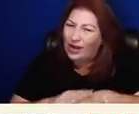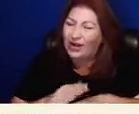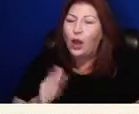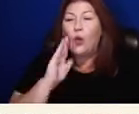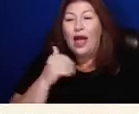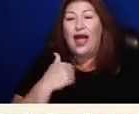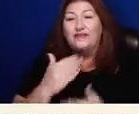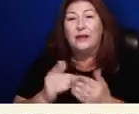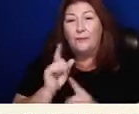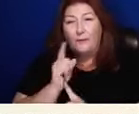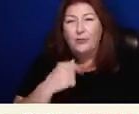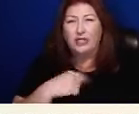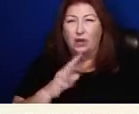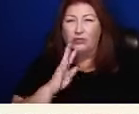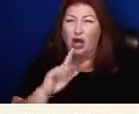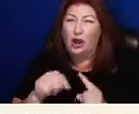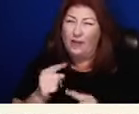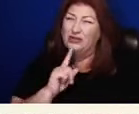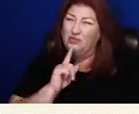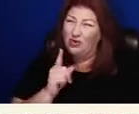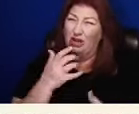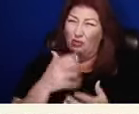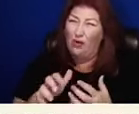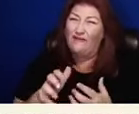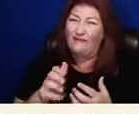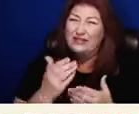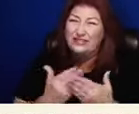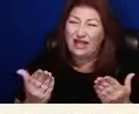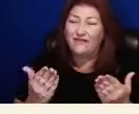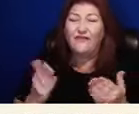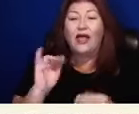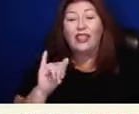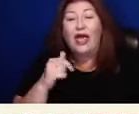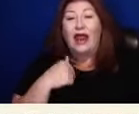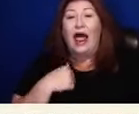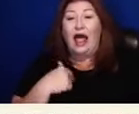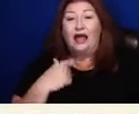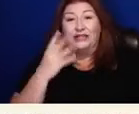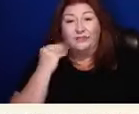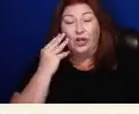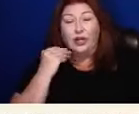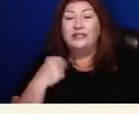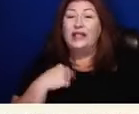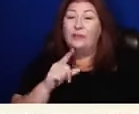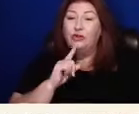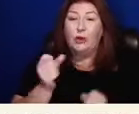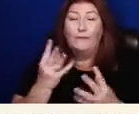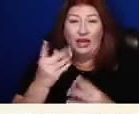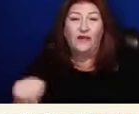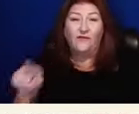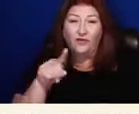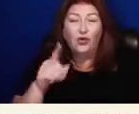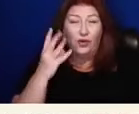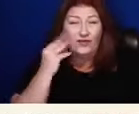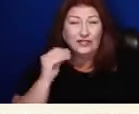I'm going to talk about some pretty rough stuff that I've been through, that I'm sure many of you all have been through as